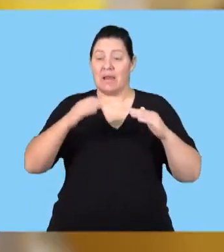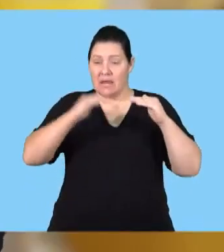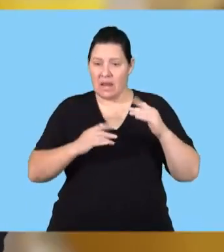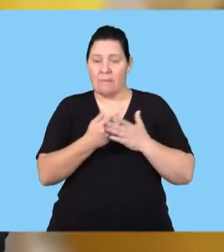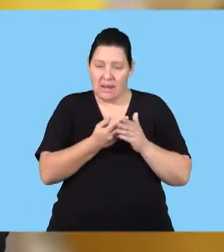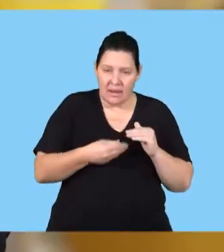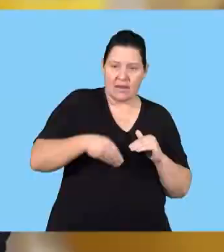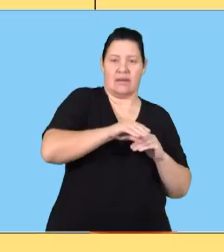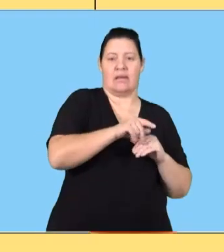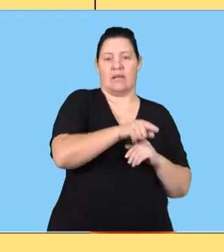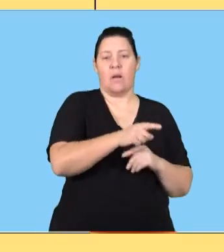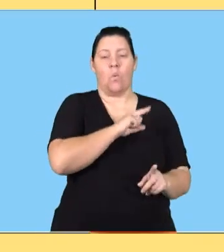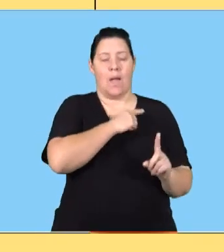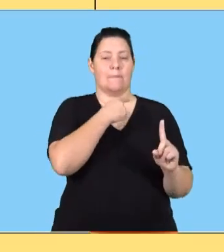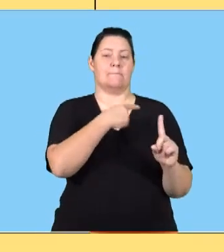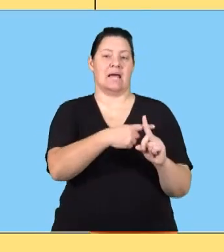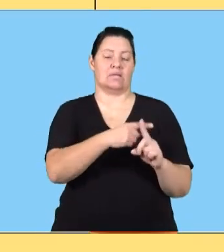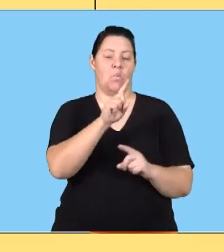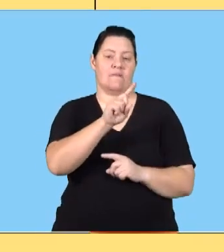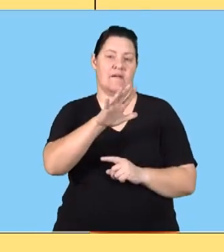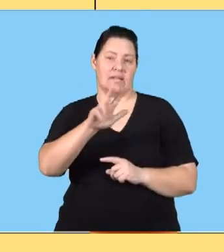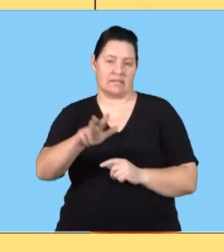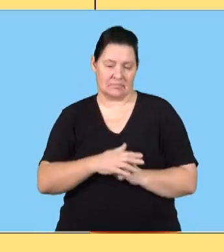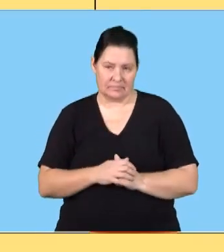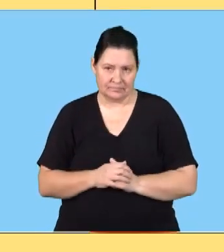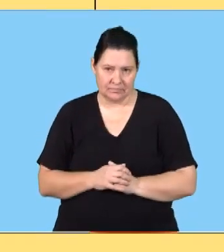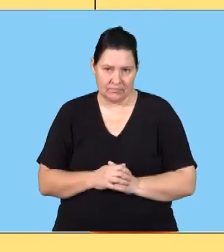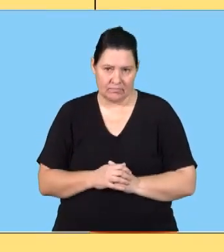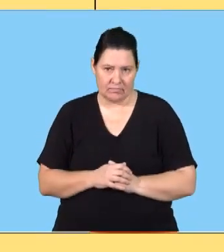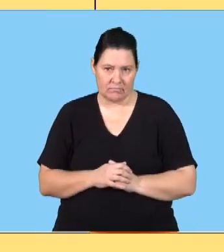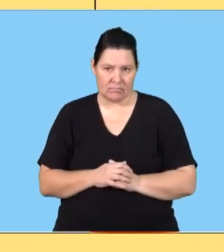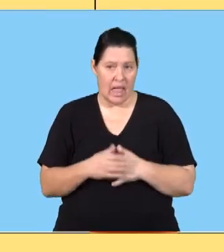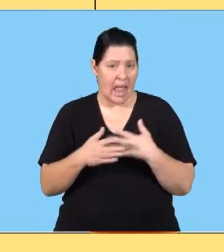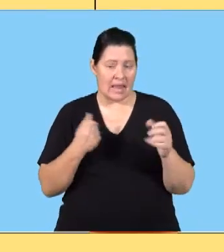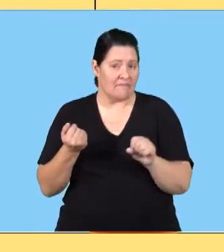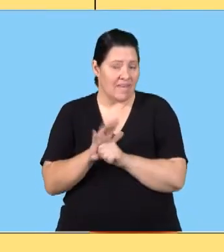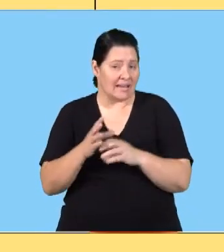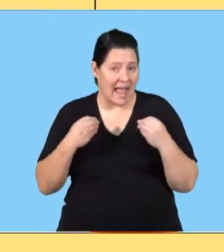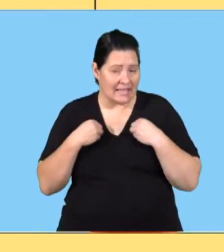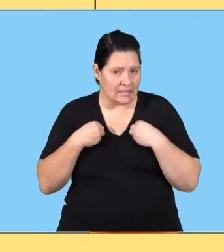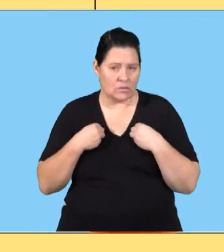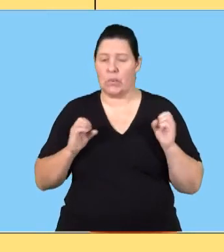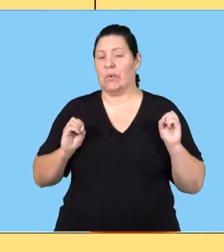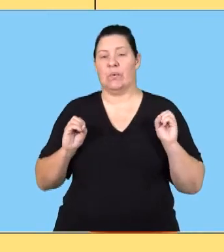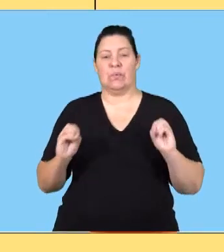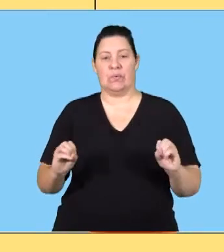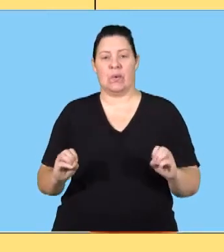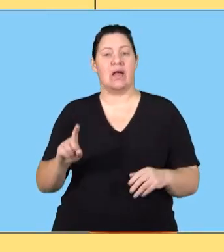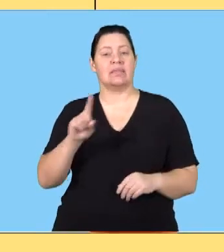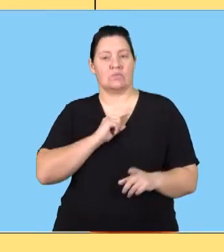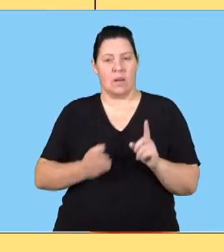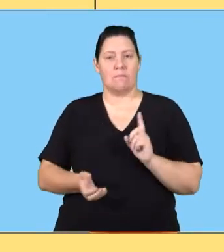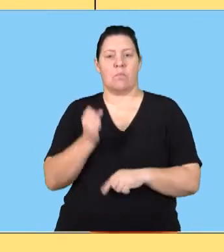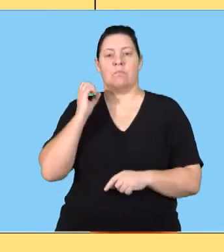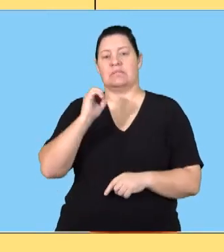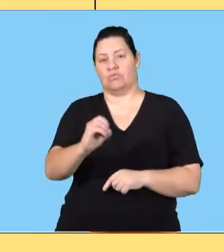owner's equity. That's why you find there is a plus here. And then, is there any effect on the assets? No. That's why you